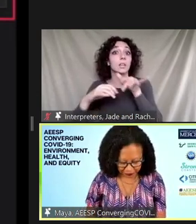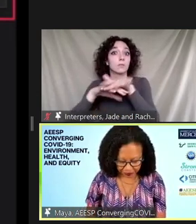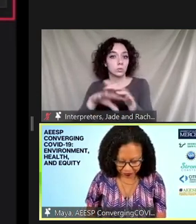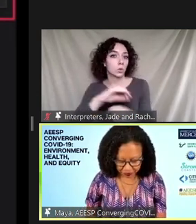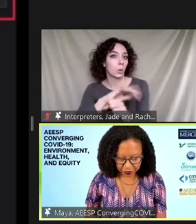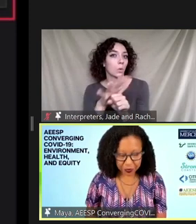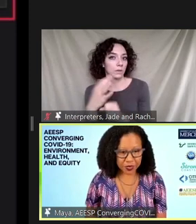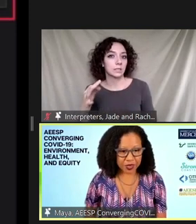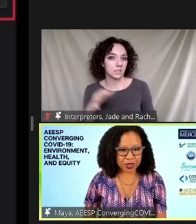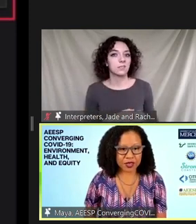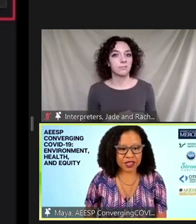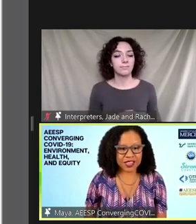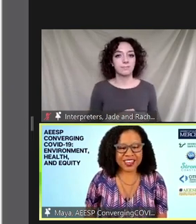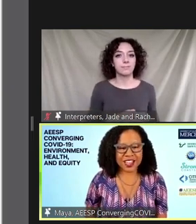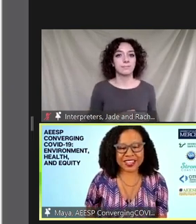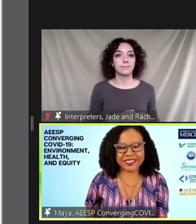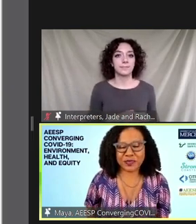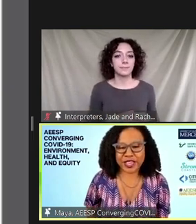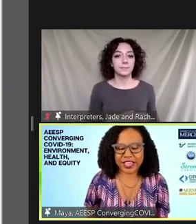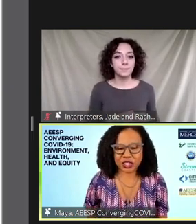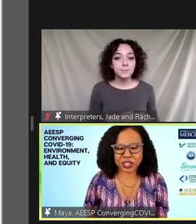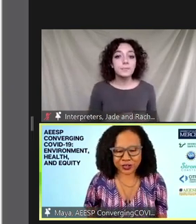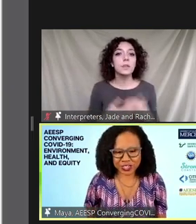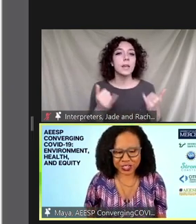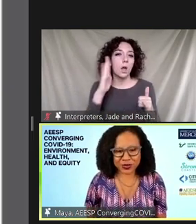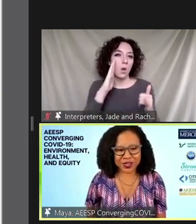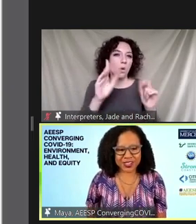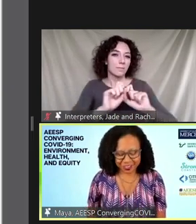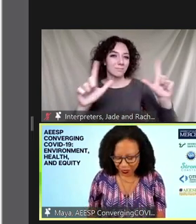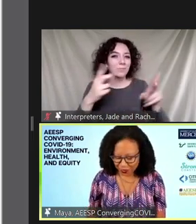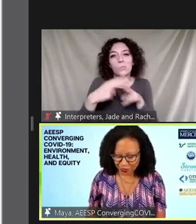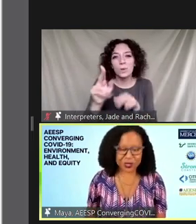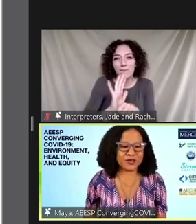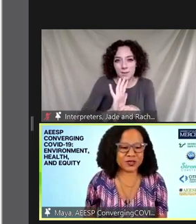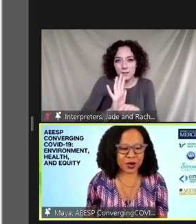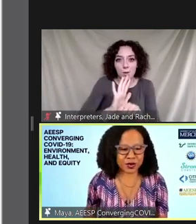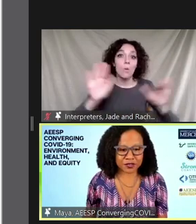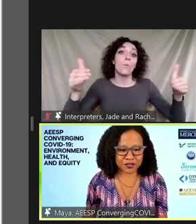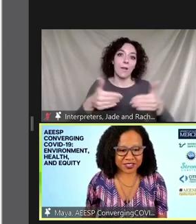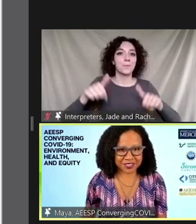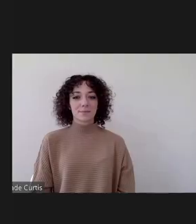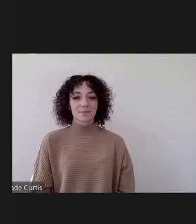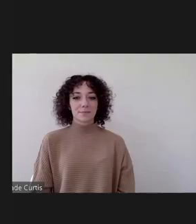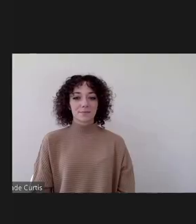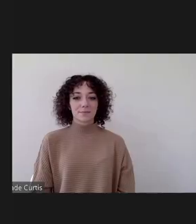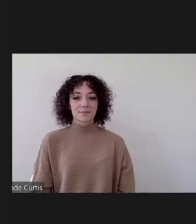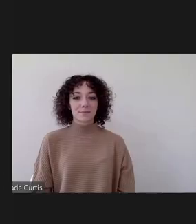now i'd like to play a short video welcoming you to our conference